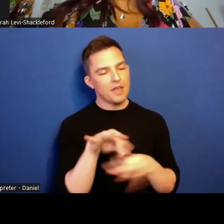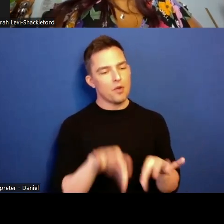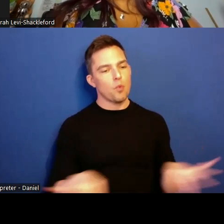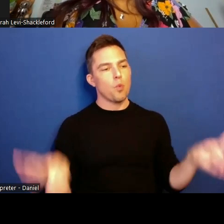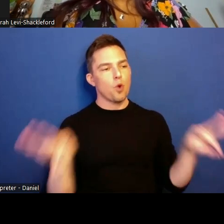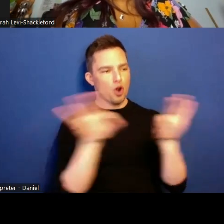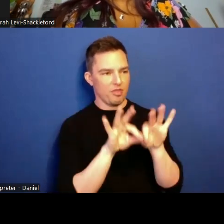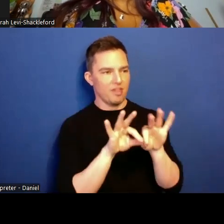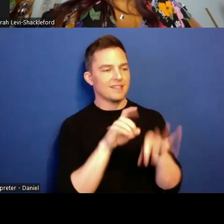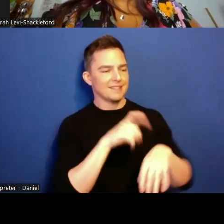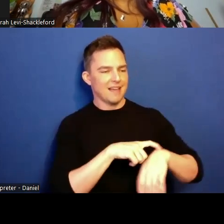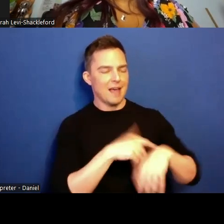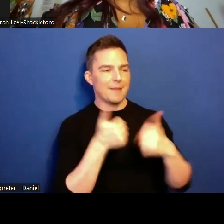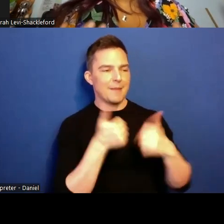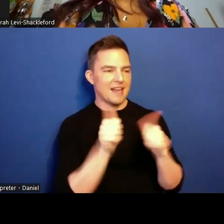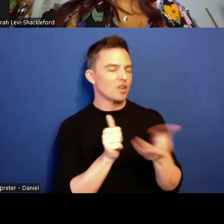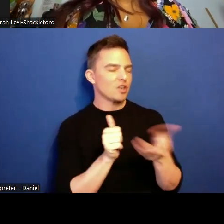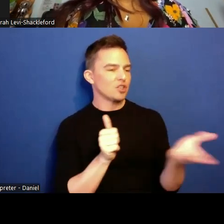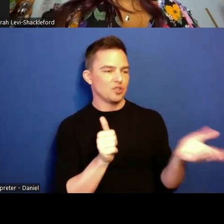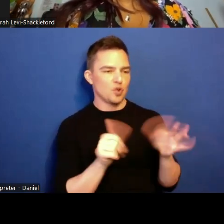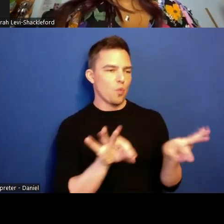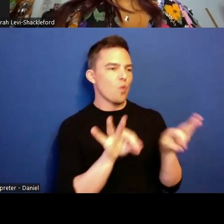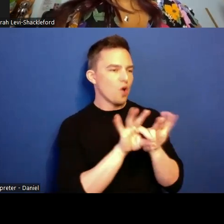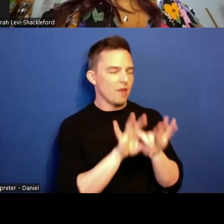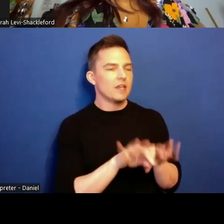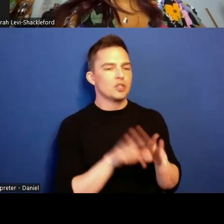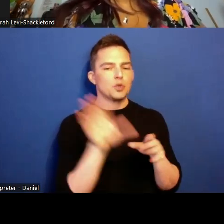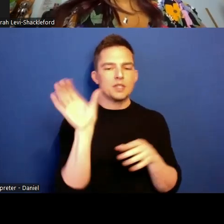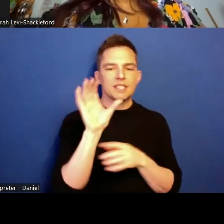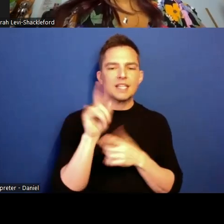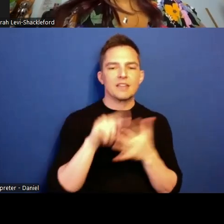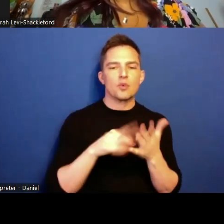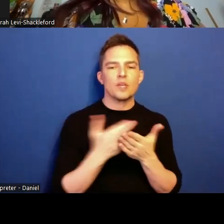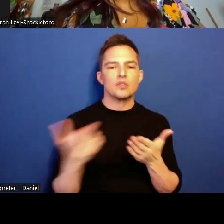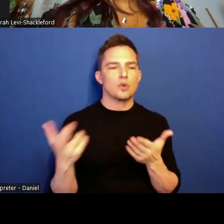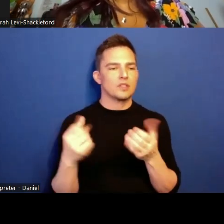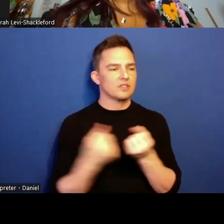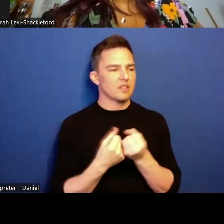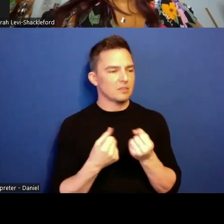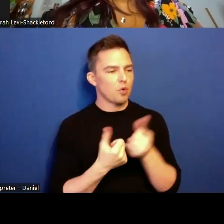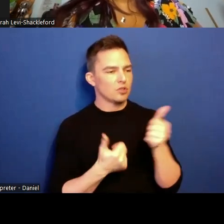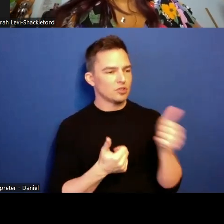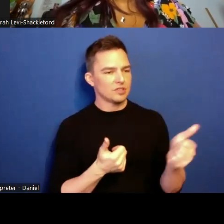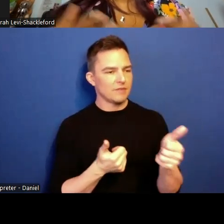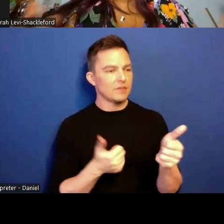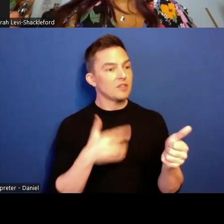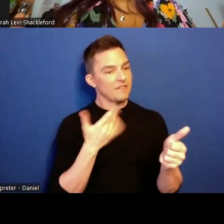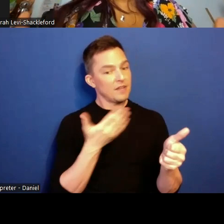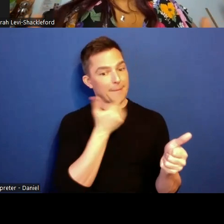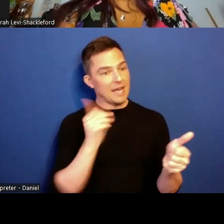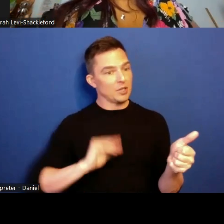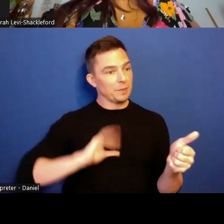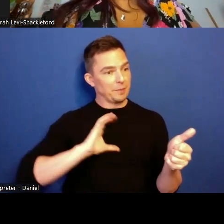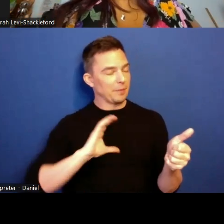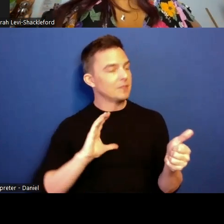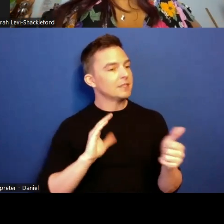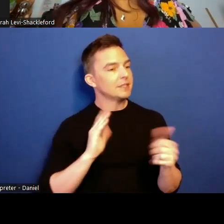the time and efforts of seeking the resources and support so that they can feel better, and